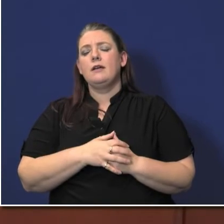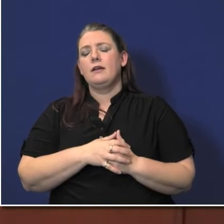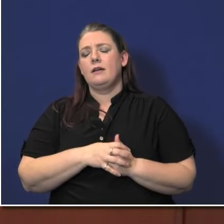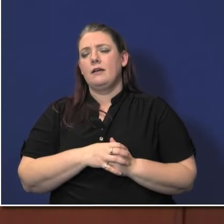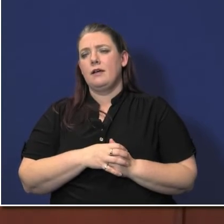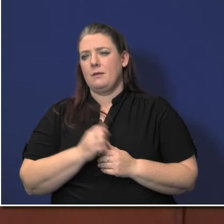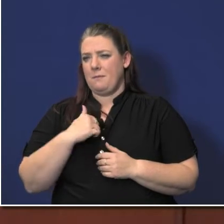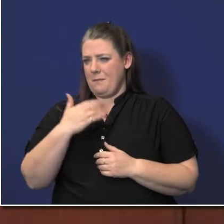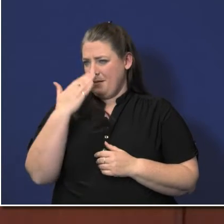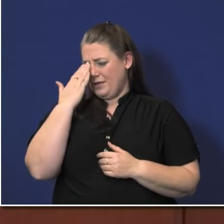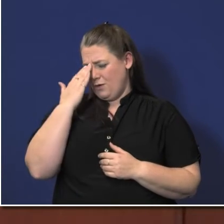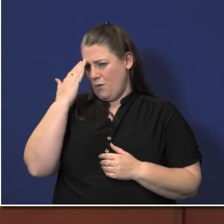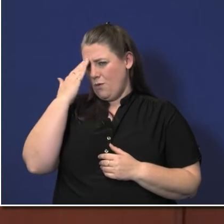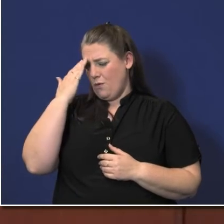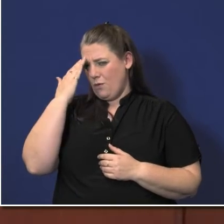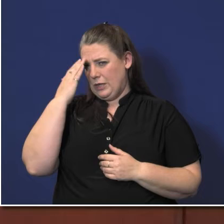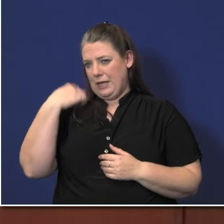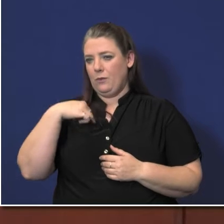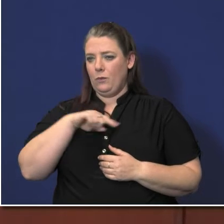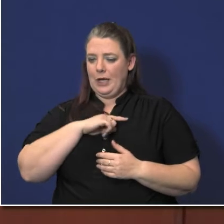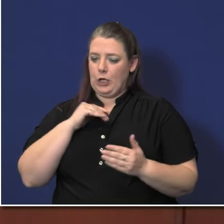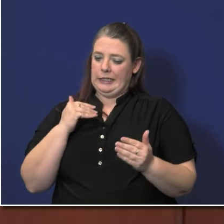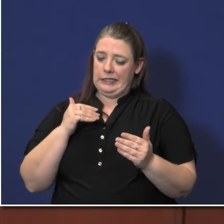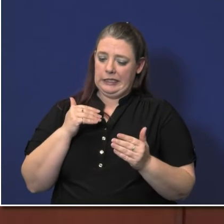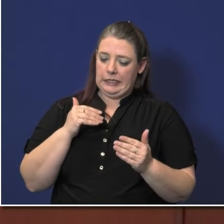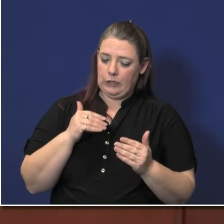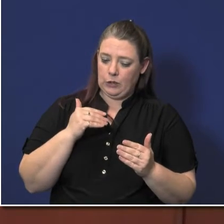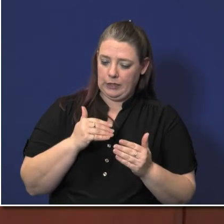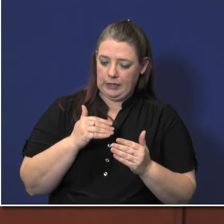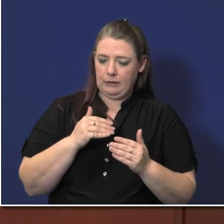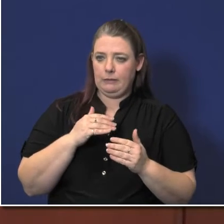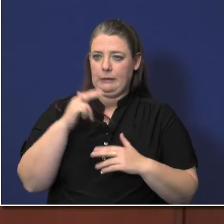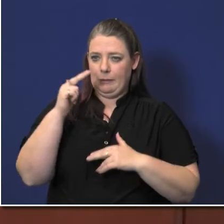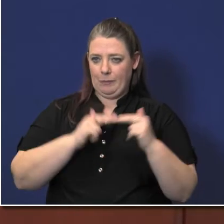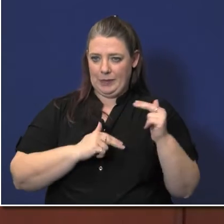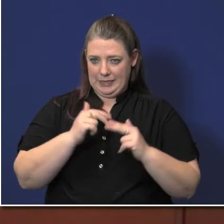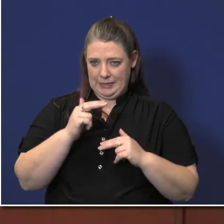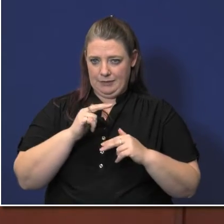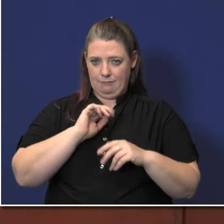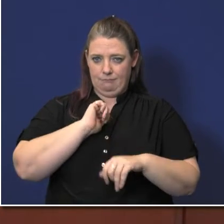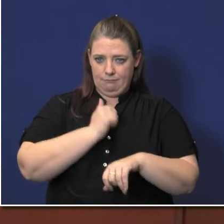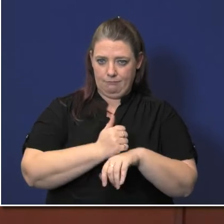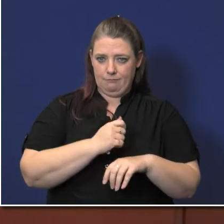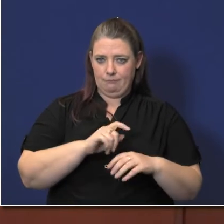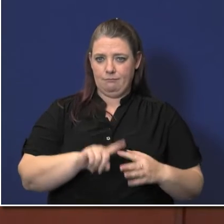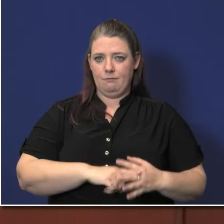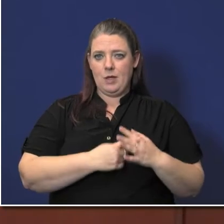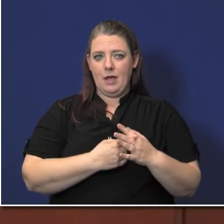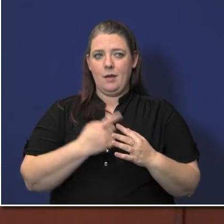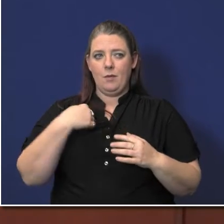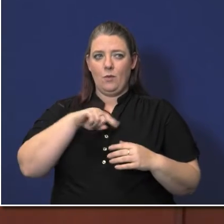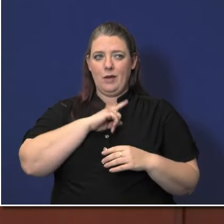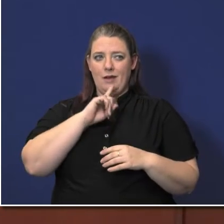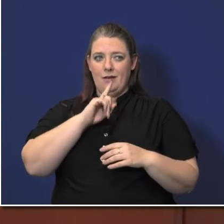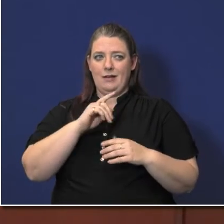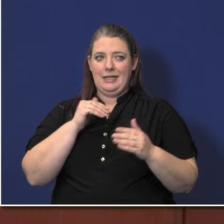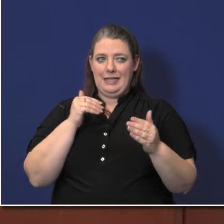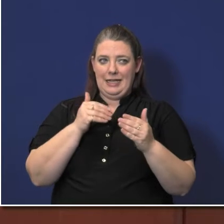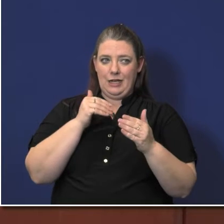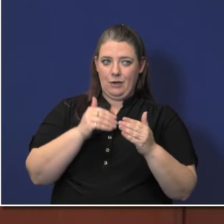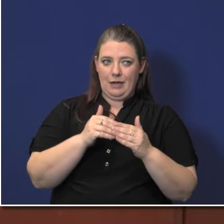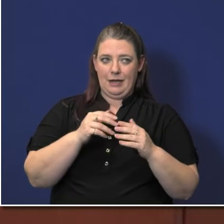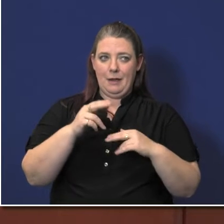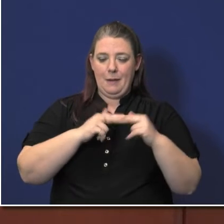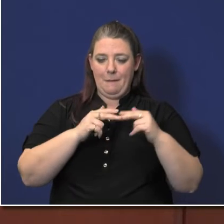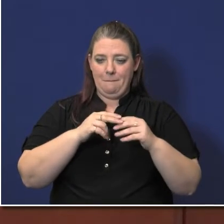I know that we're nearing build out, but we've been nearing build out in this district for a long